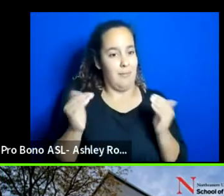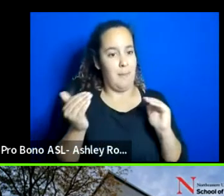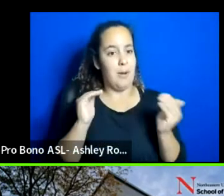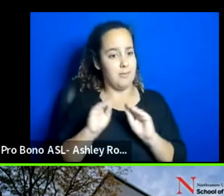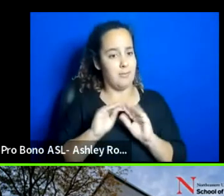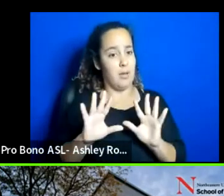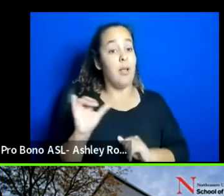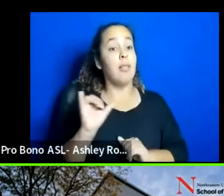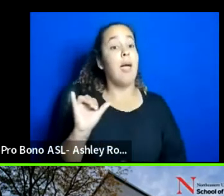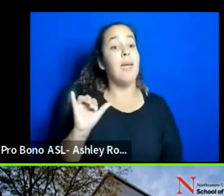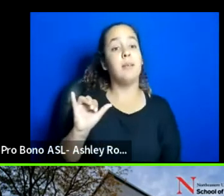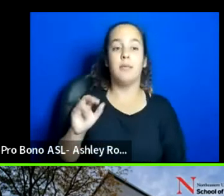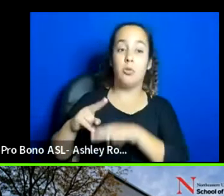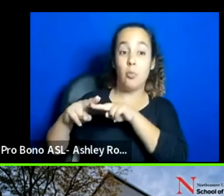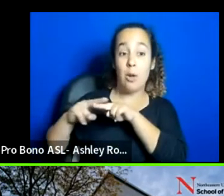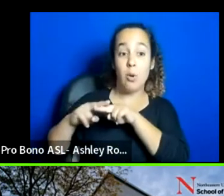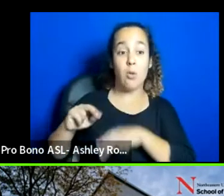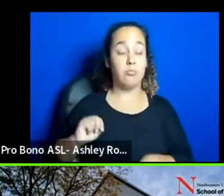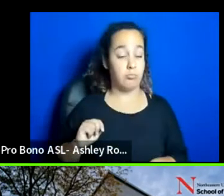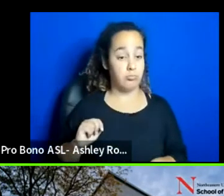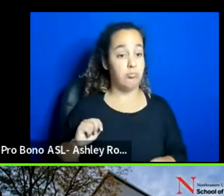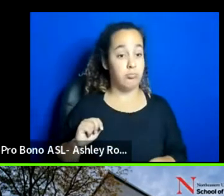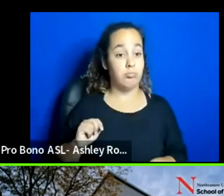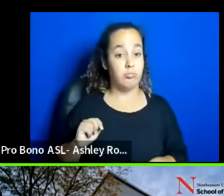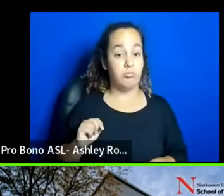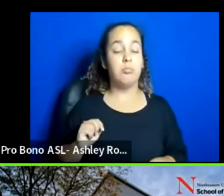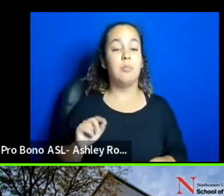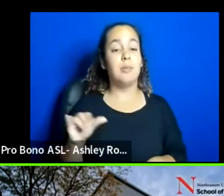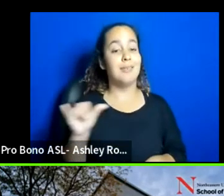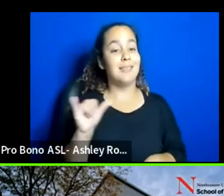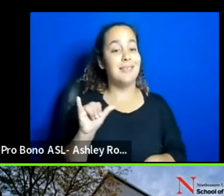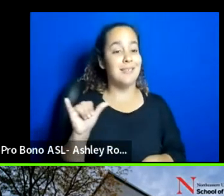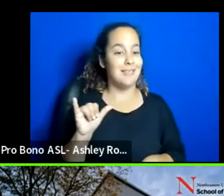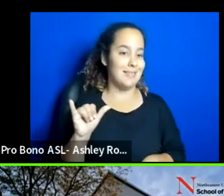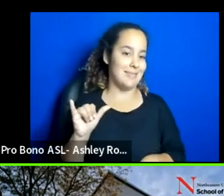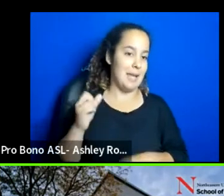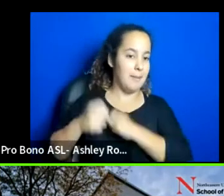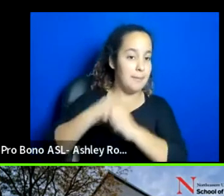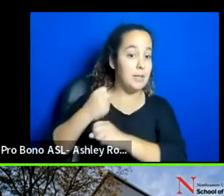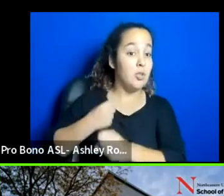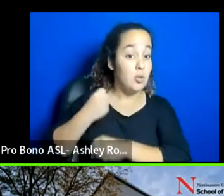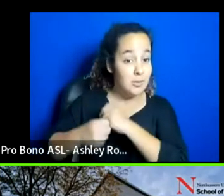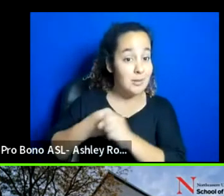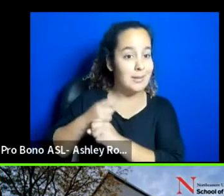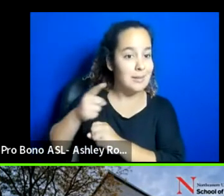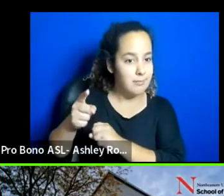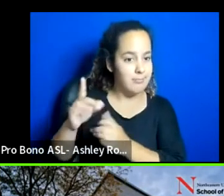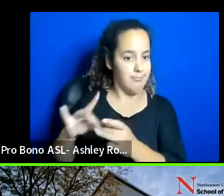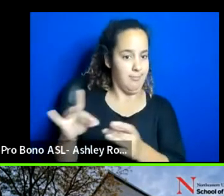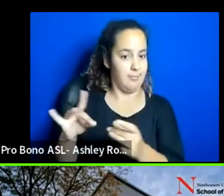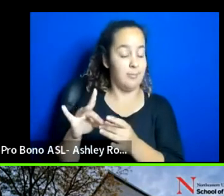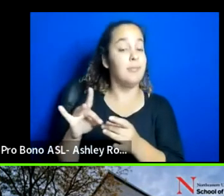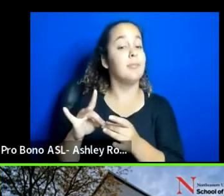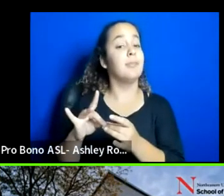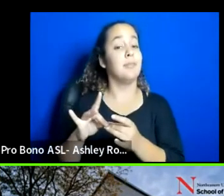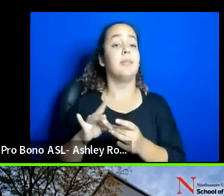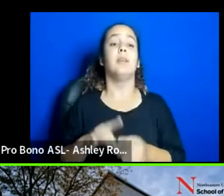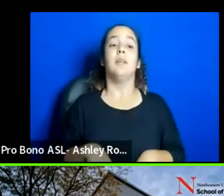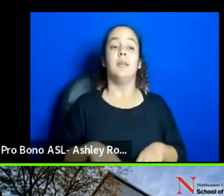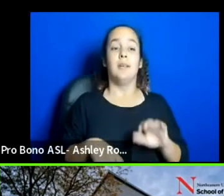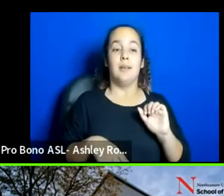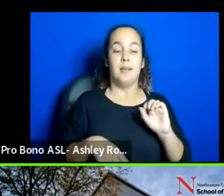the railroad. Because in the same decades that Brent's talking about, the second half of the 19th century and beginning of the 20th